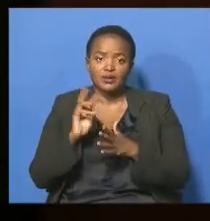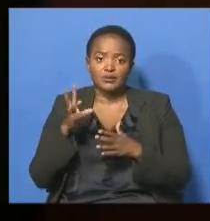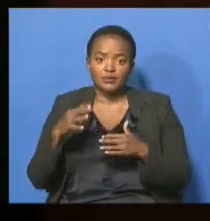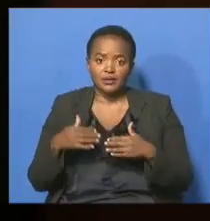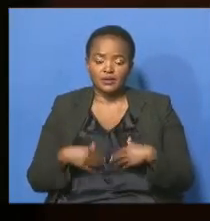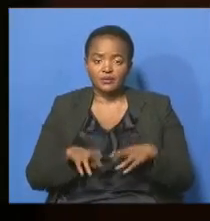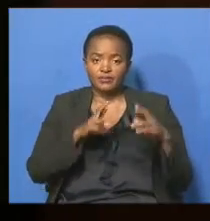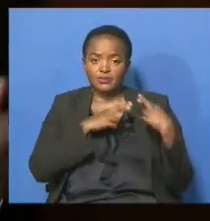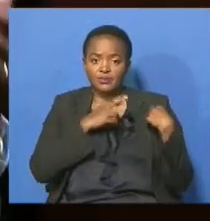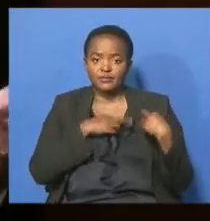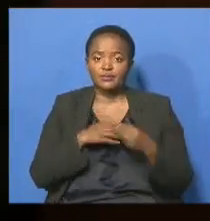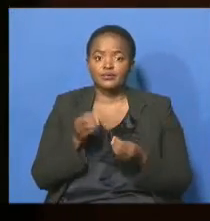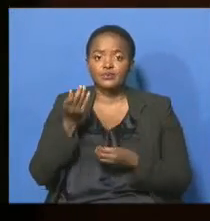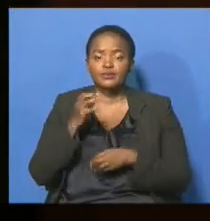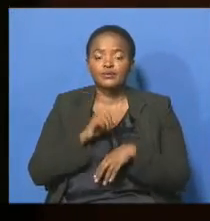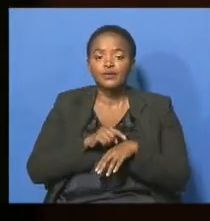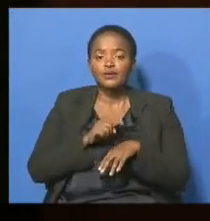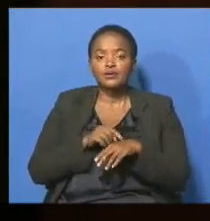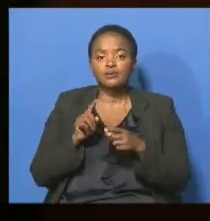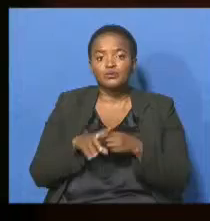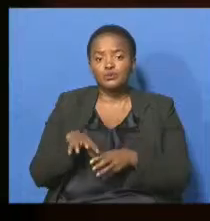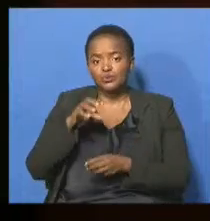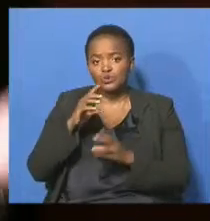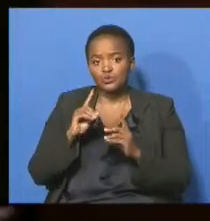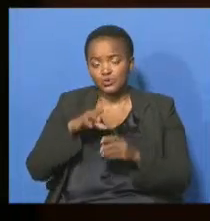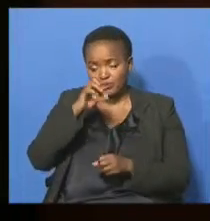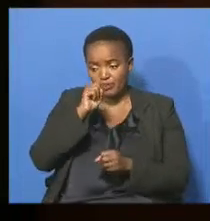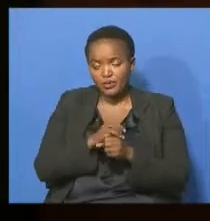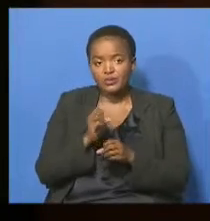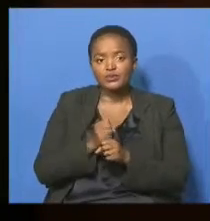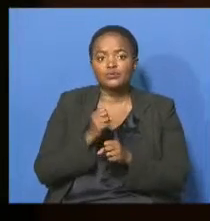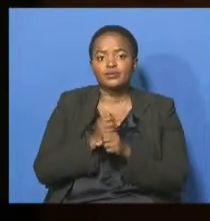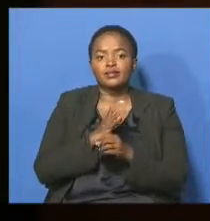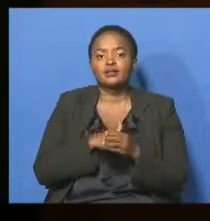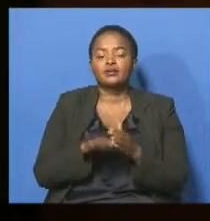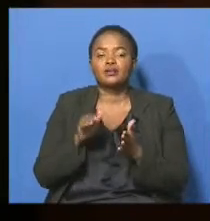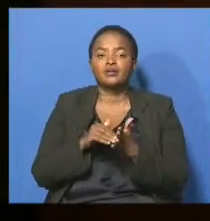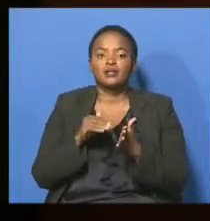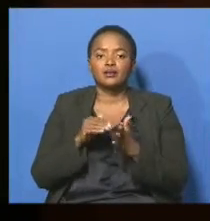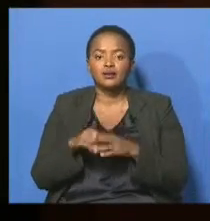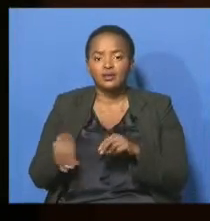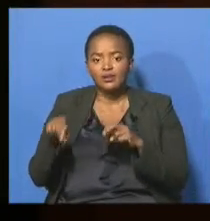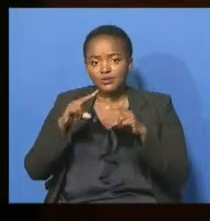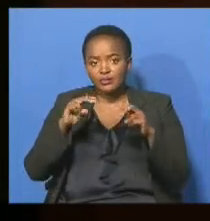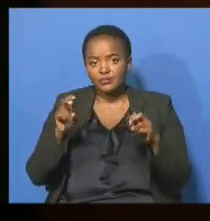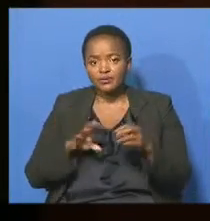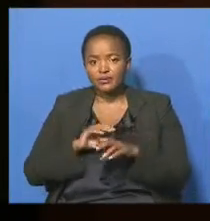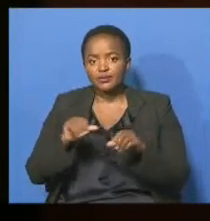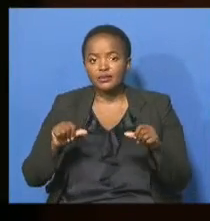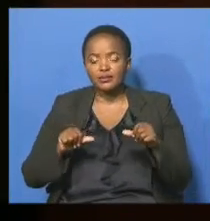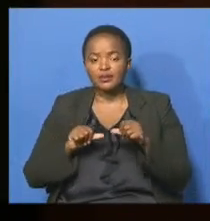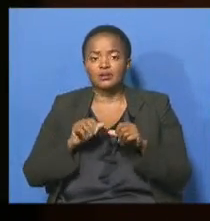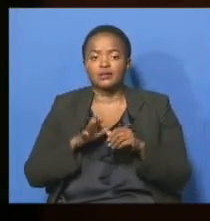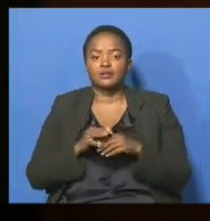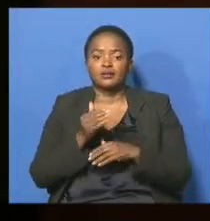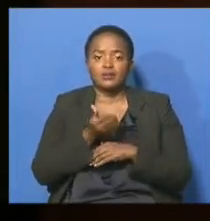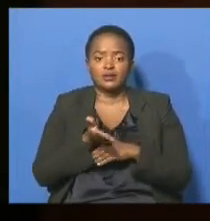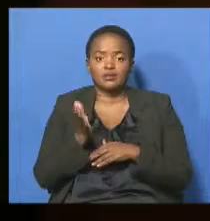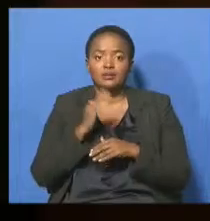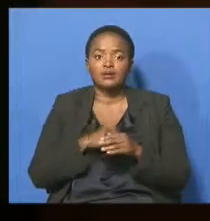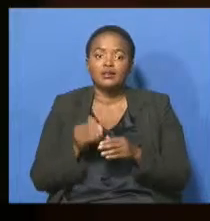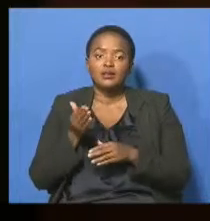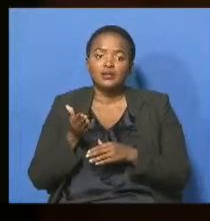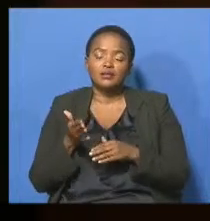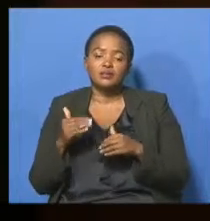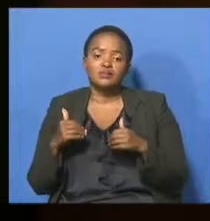their valuable time in doing police work, in actually patrolling our streets and the neighborhood. This